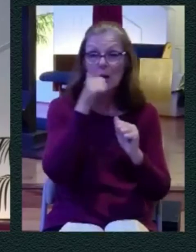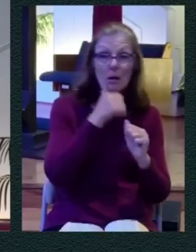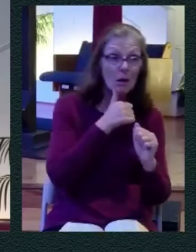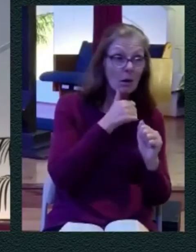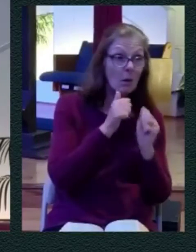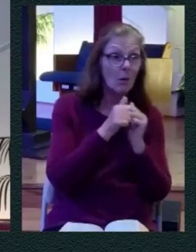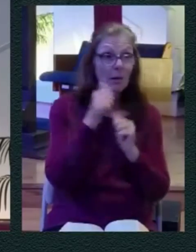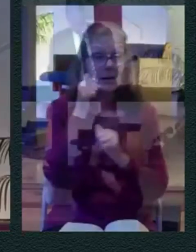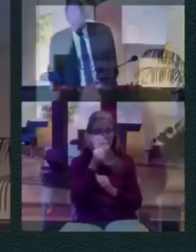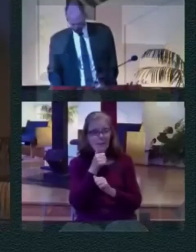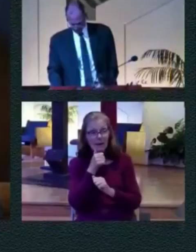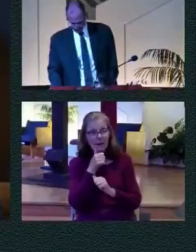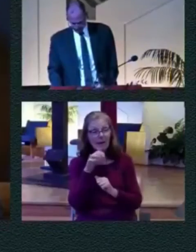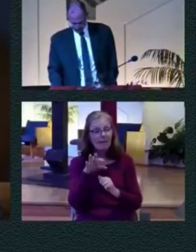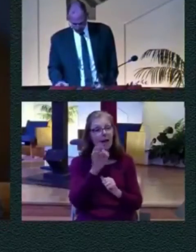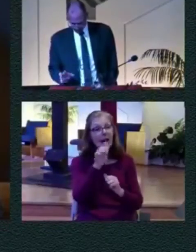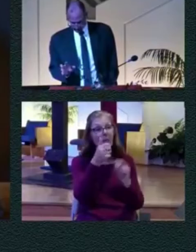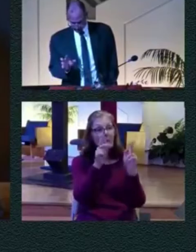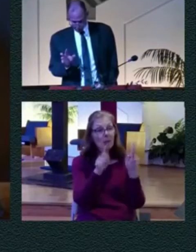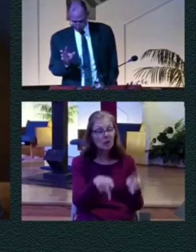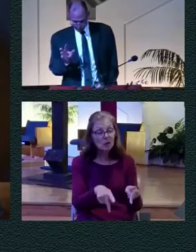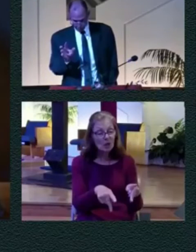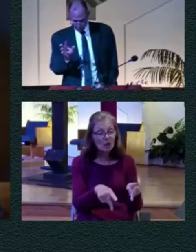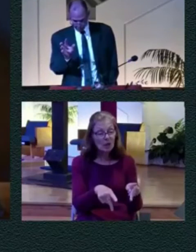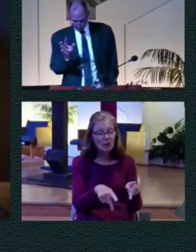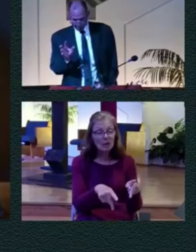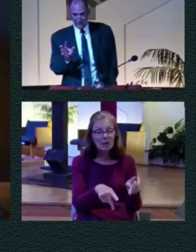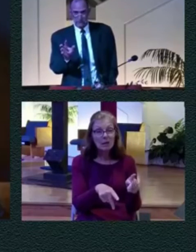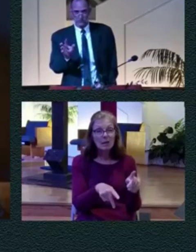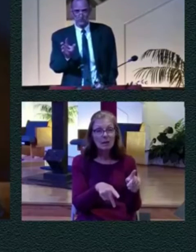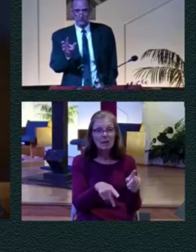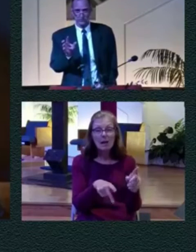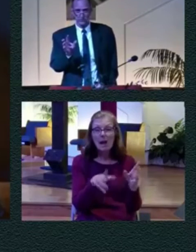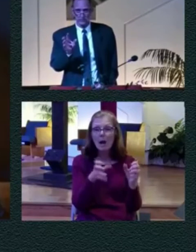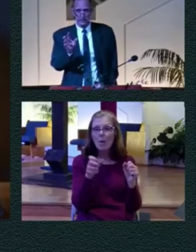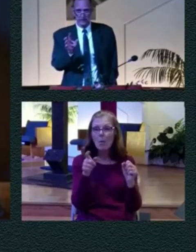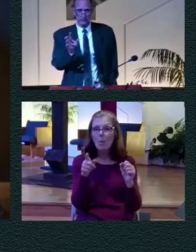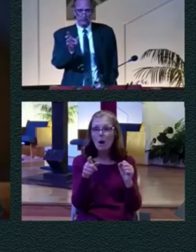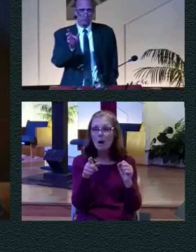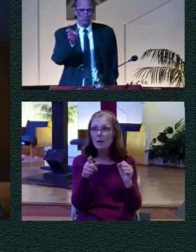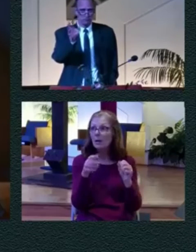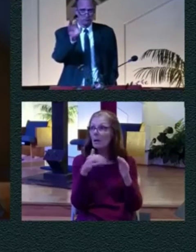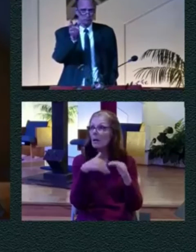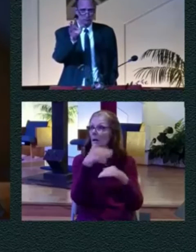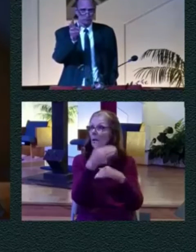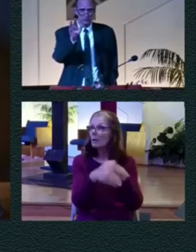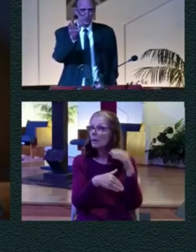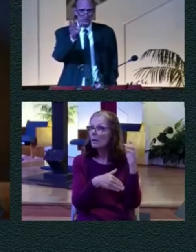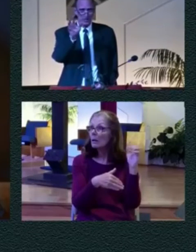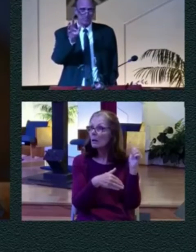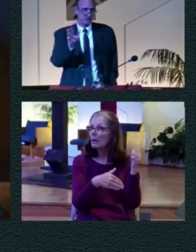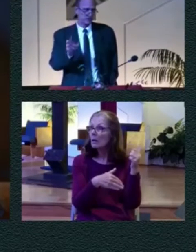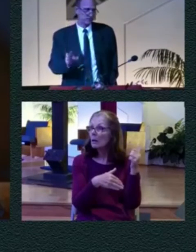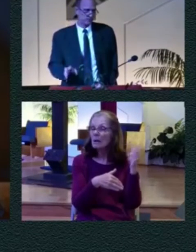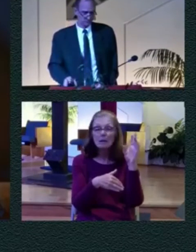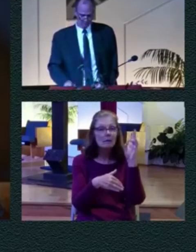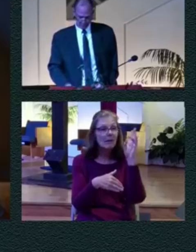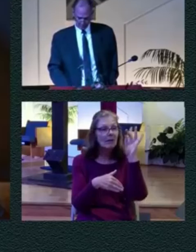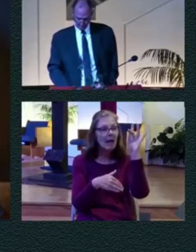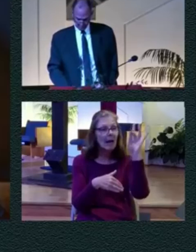female. And I want you to spend just the next 7-8